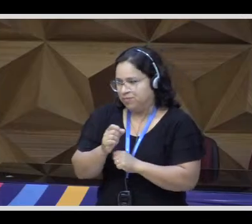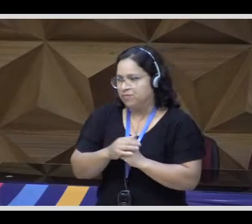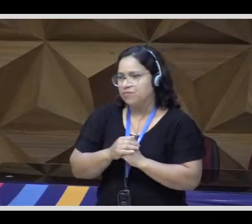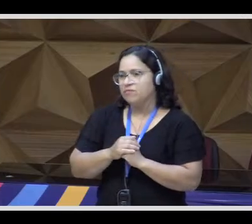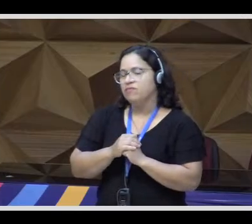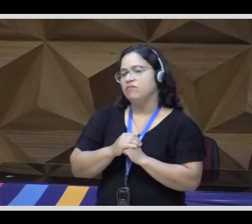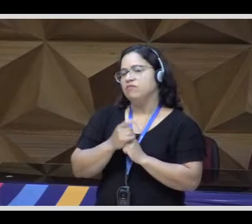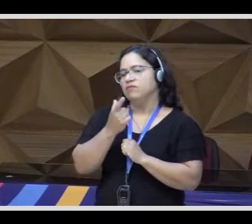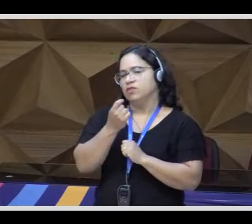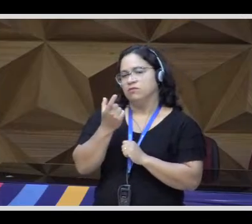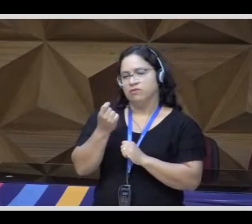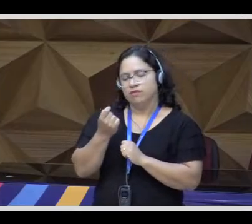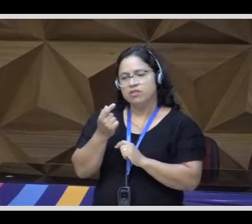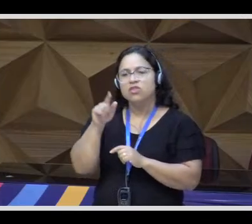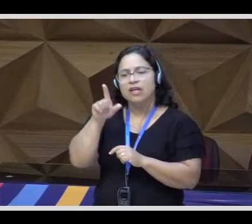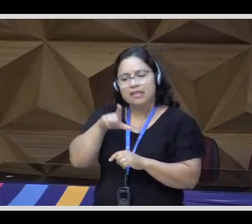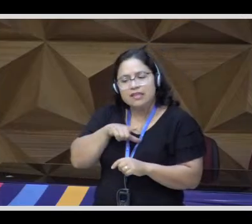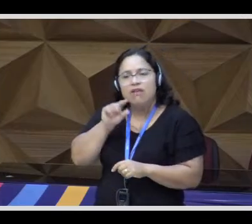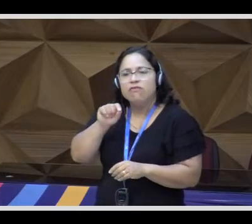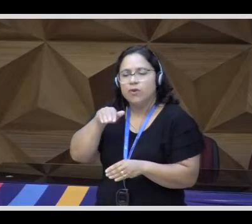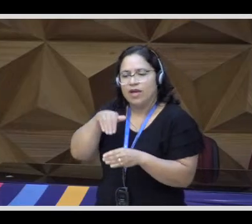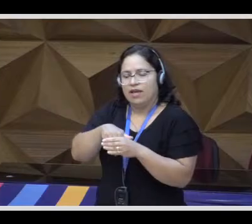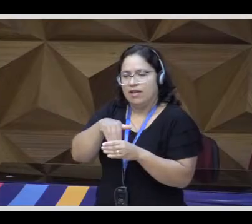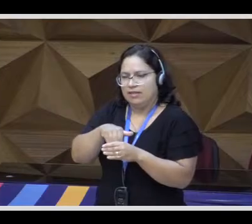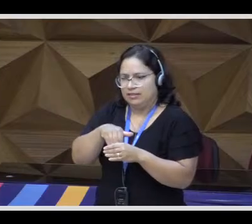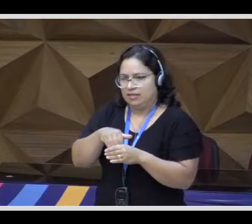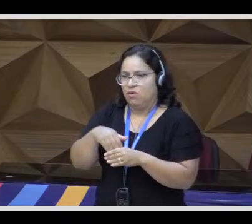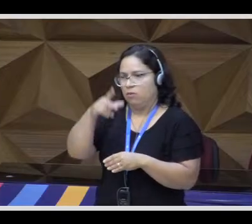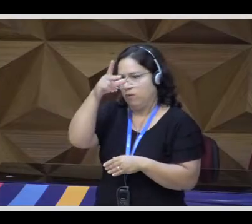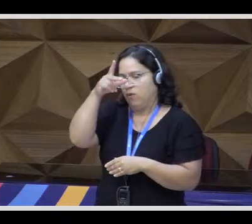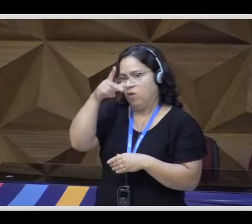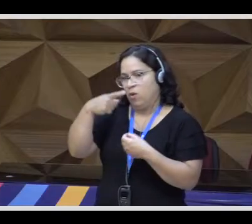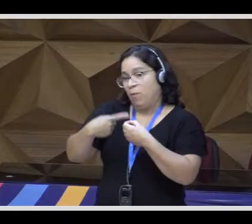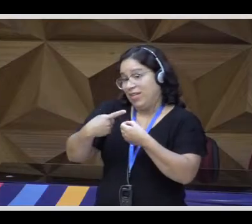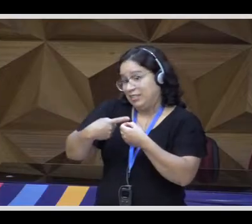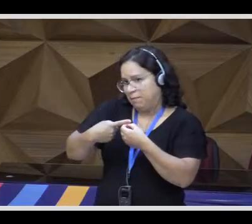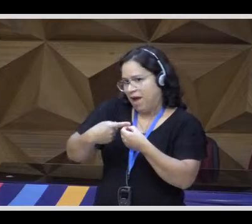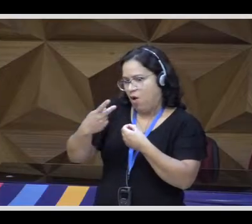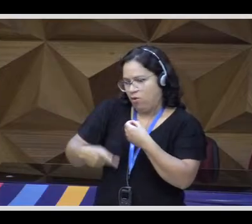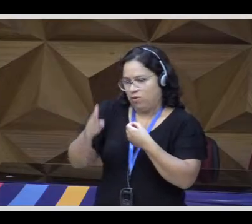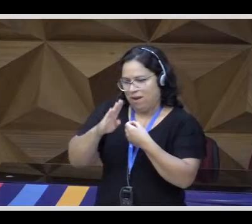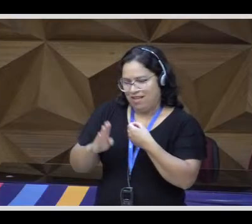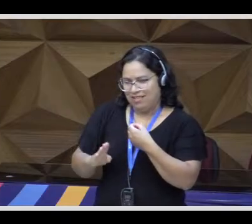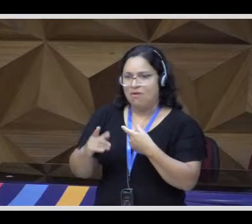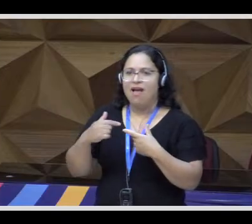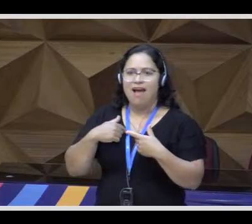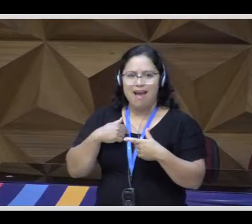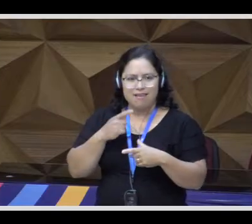have municipal elections in Brazil. So I had a good idea. This was